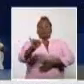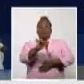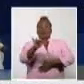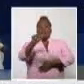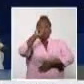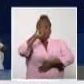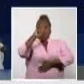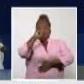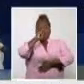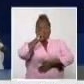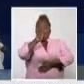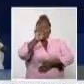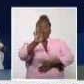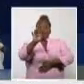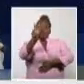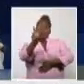infections.